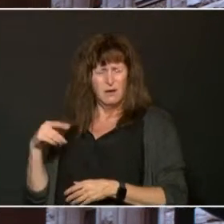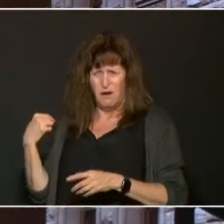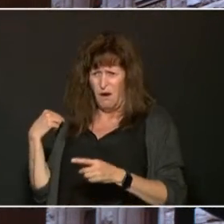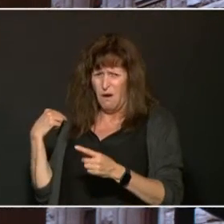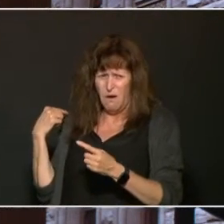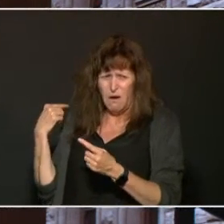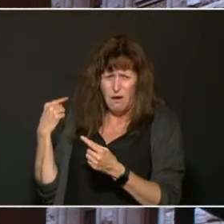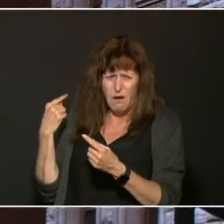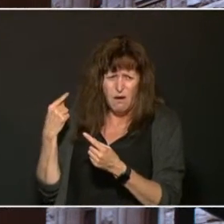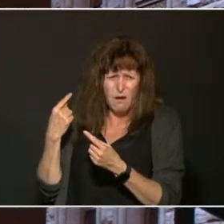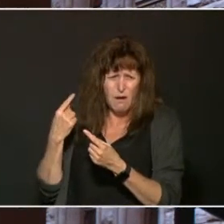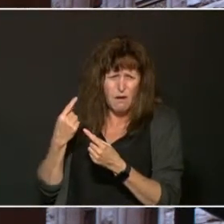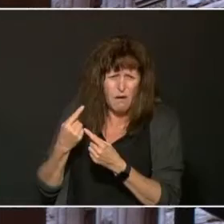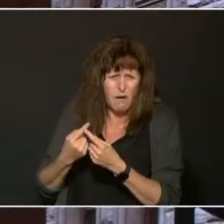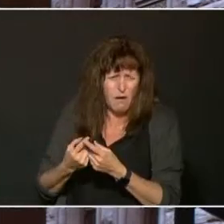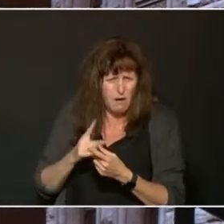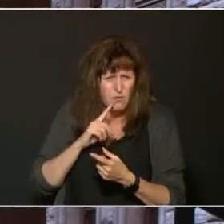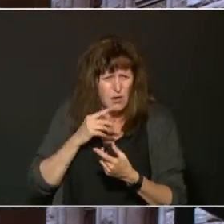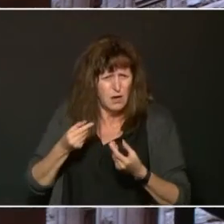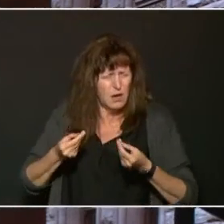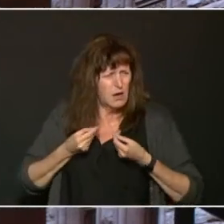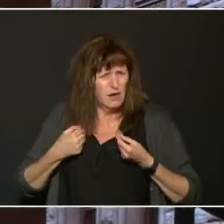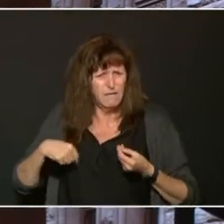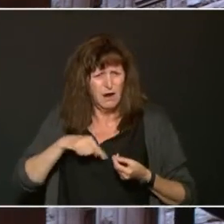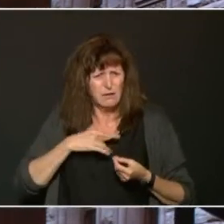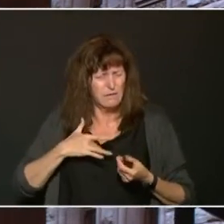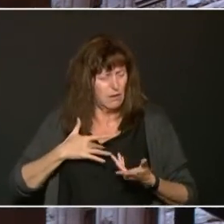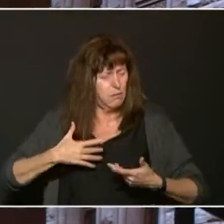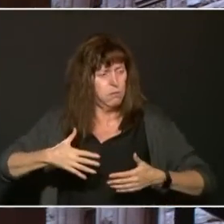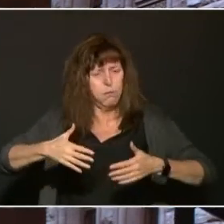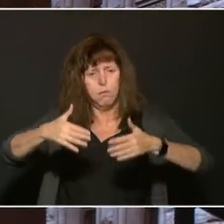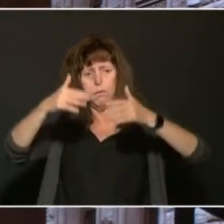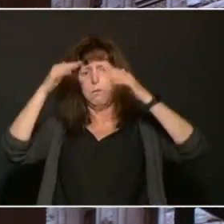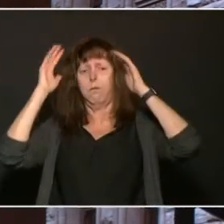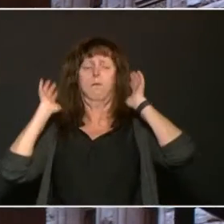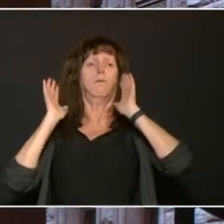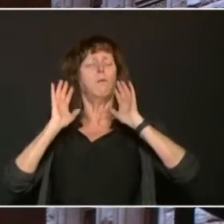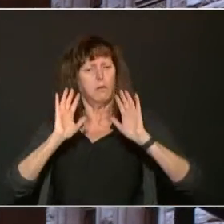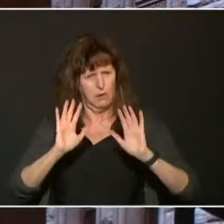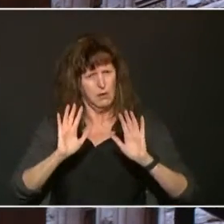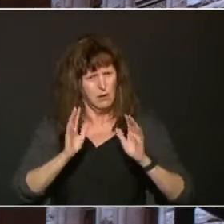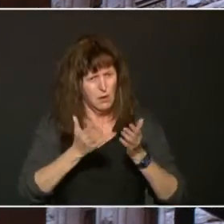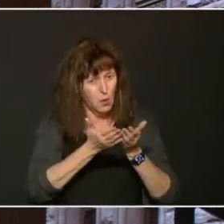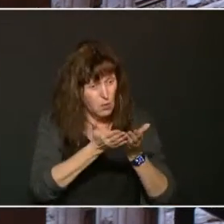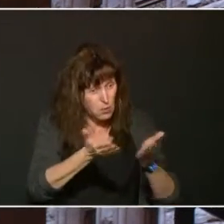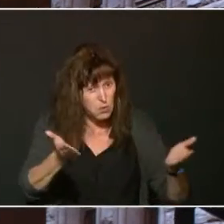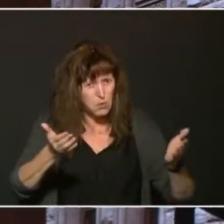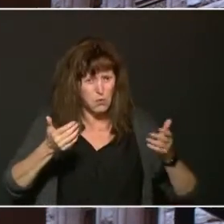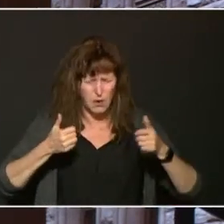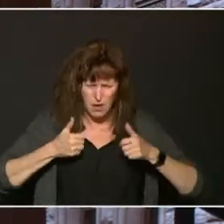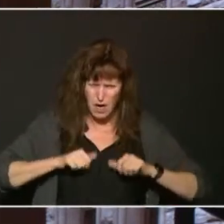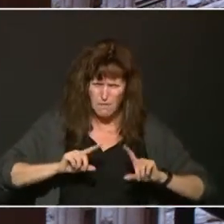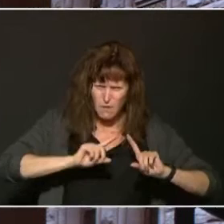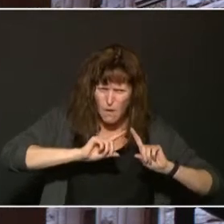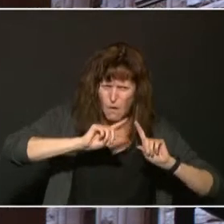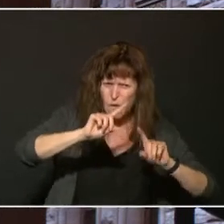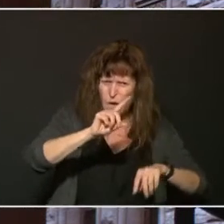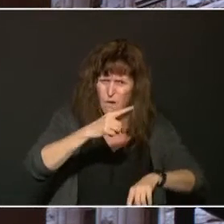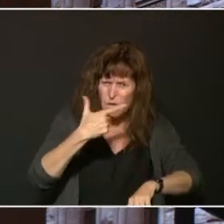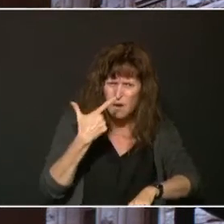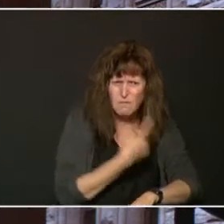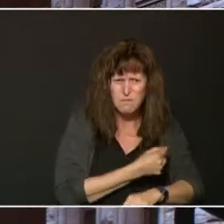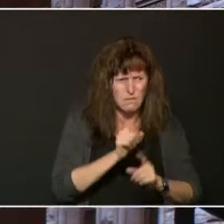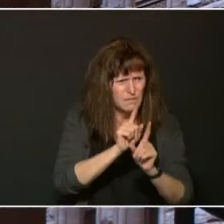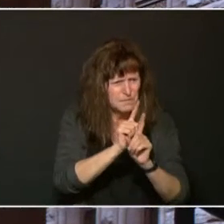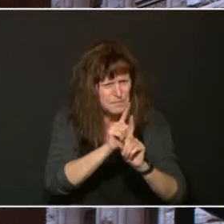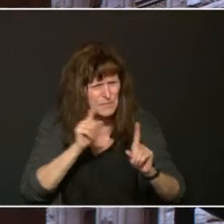your hands, and getting immunized can help us reopen safely. Thank you to all who have worked so hard to provide